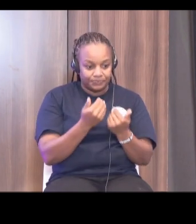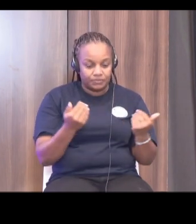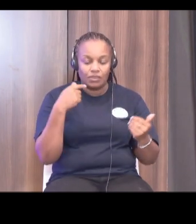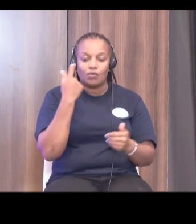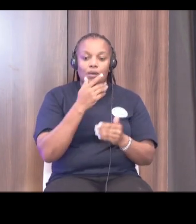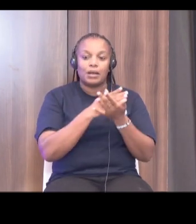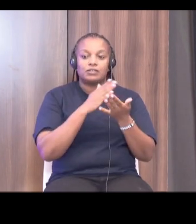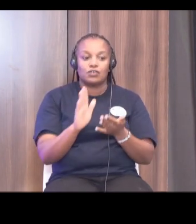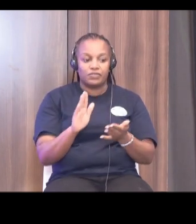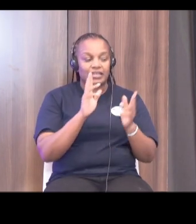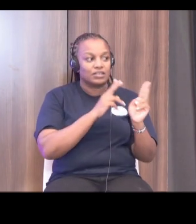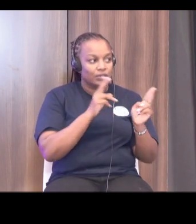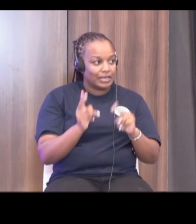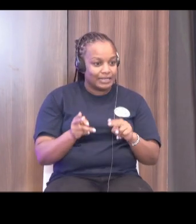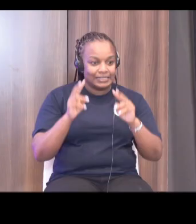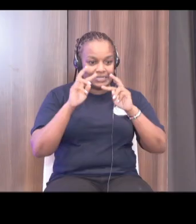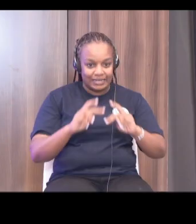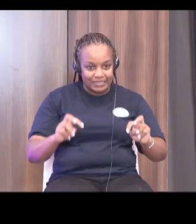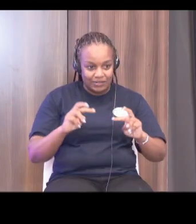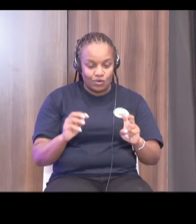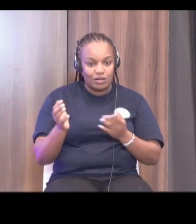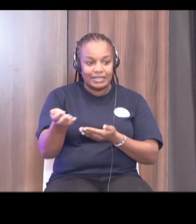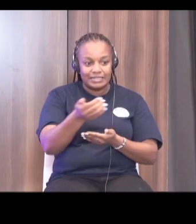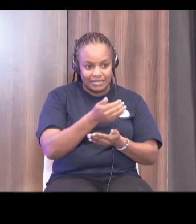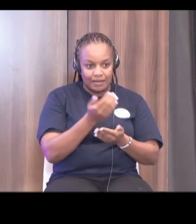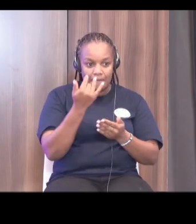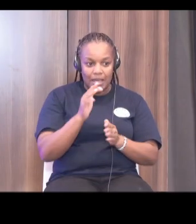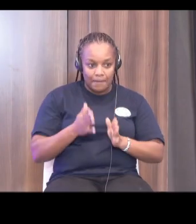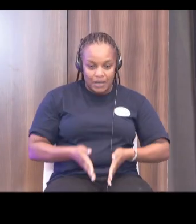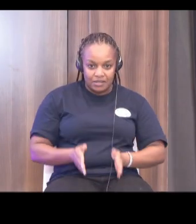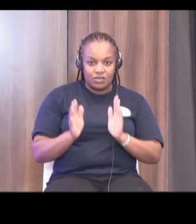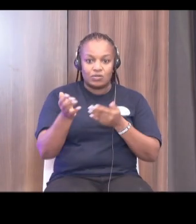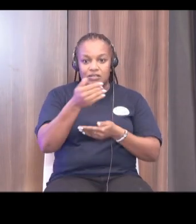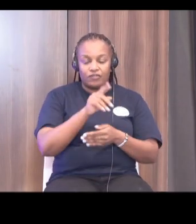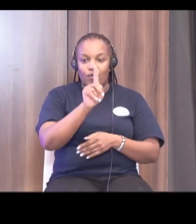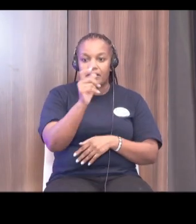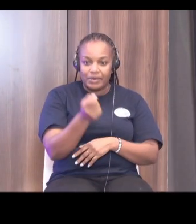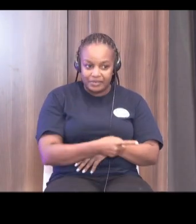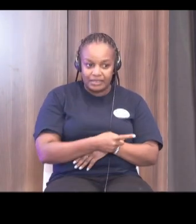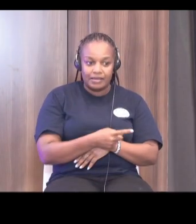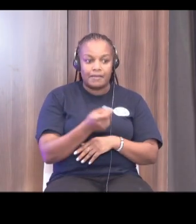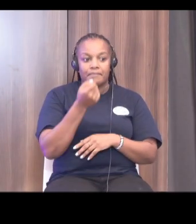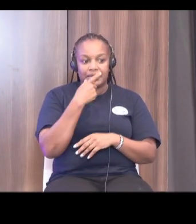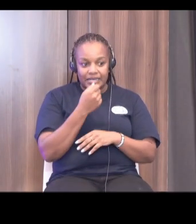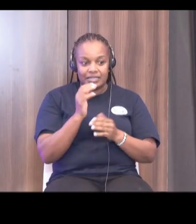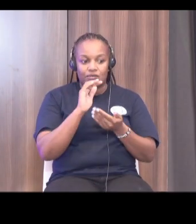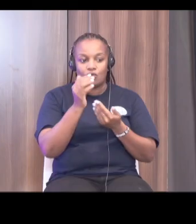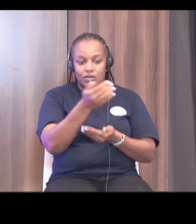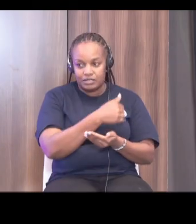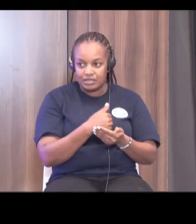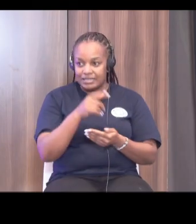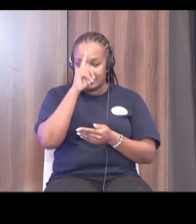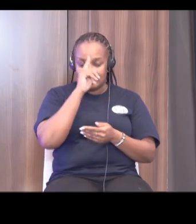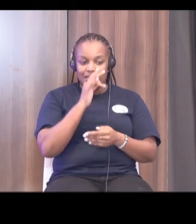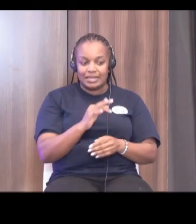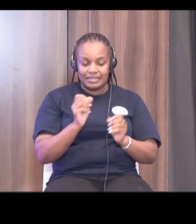study, cord blood collected at birth, adverse event collection for 1 month, medically attended adverse events, serious adverse